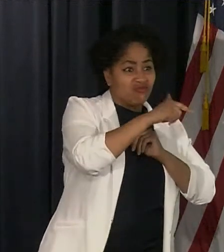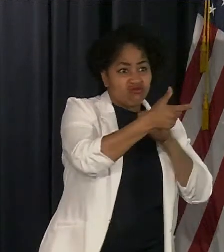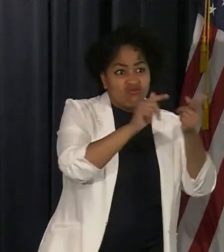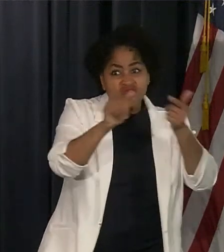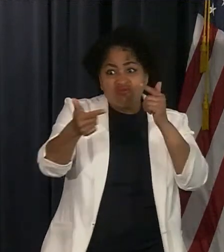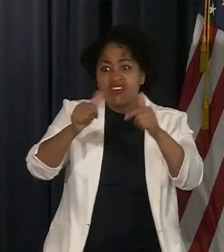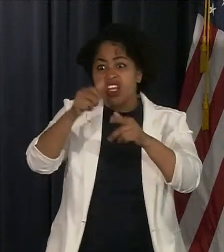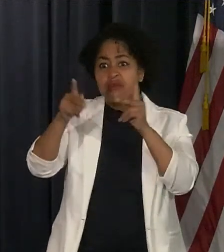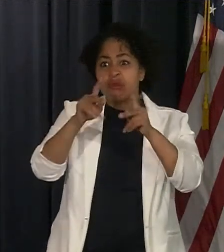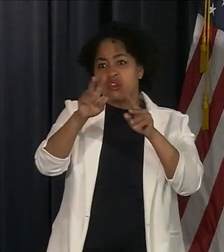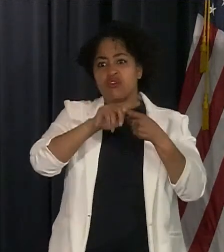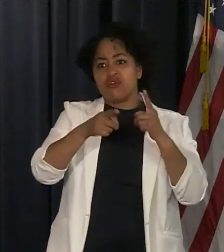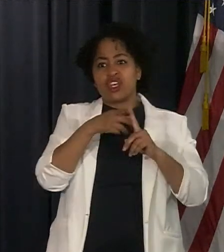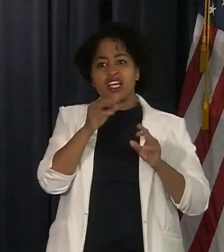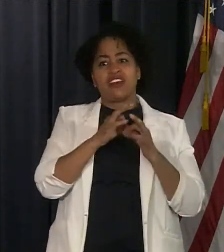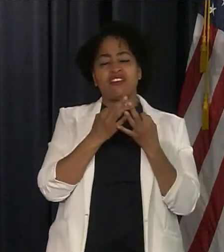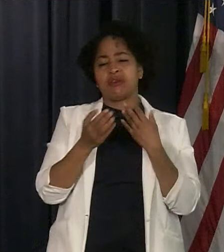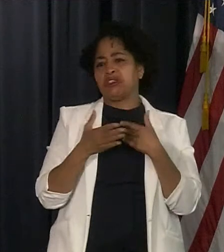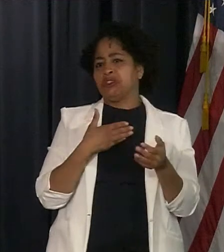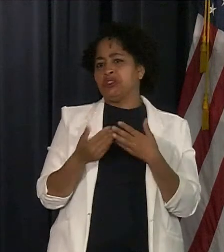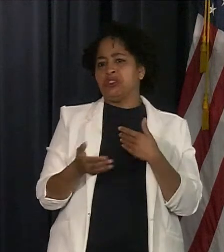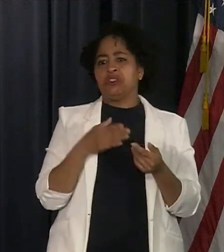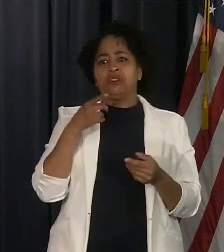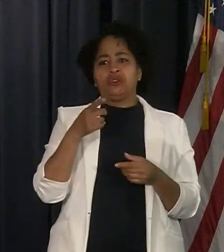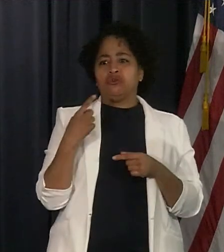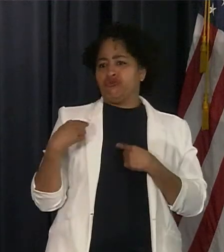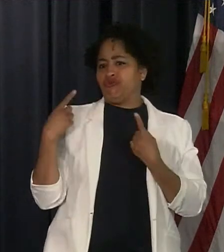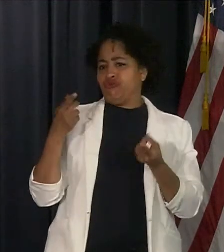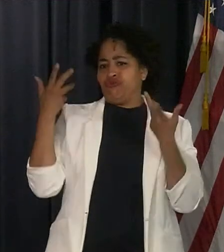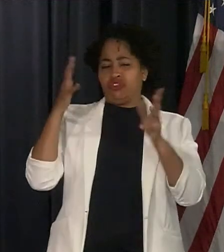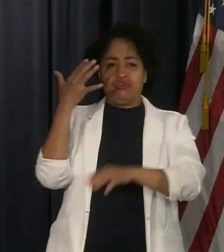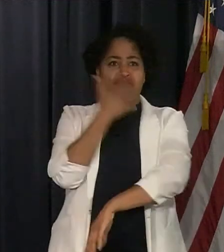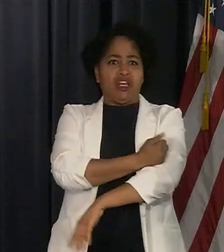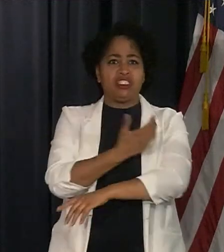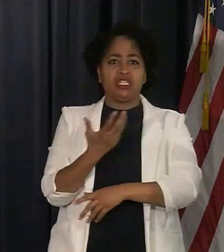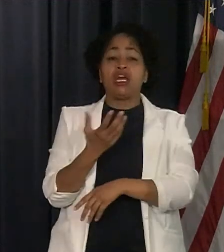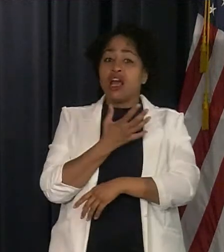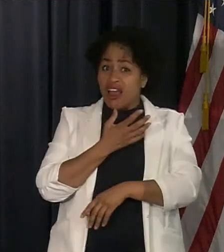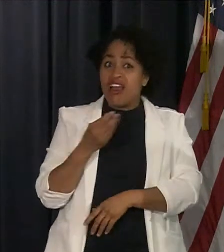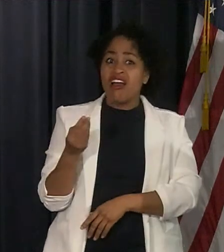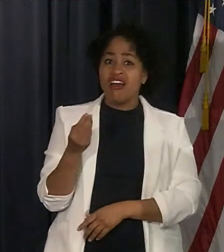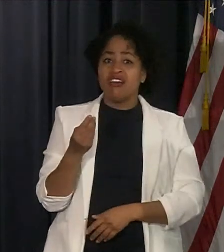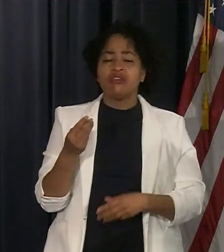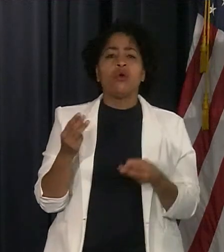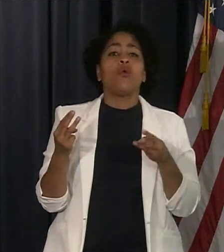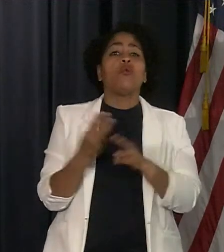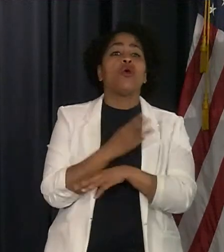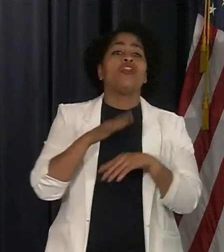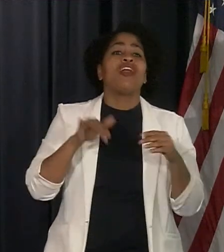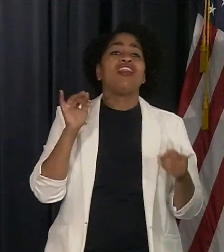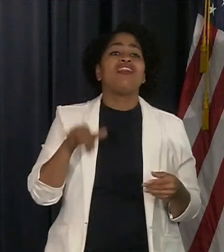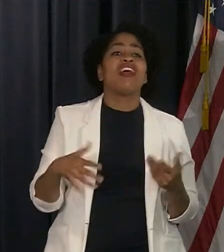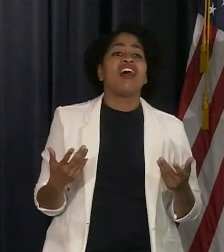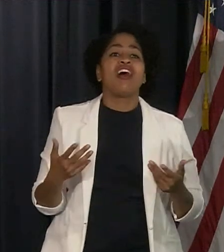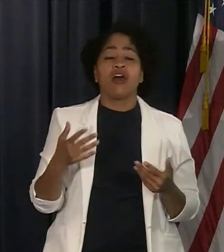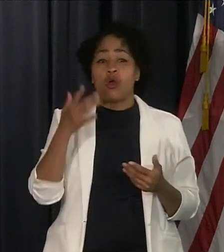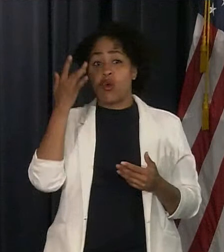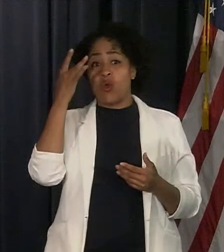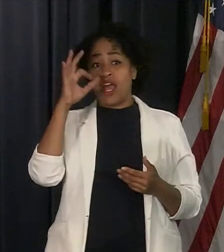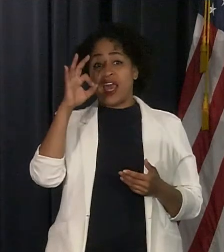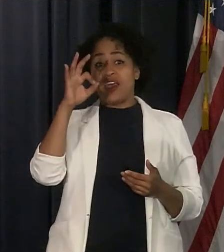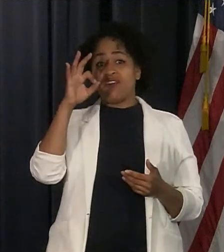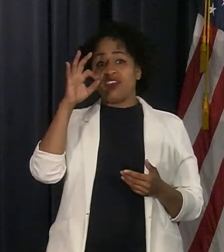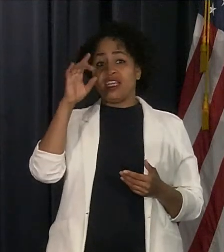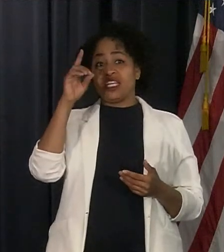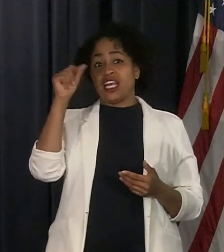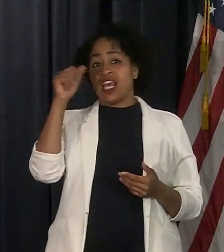family, even though you have been vaccinated. And what's worse, and what drove the FDA and the